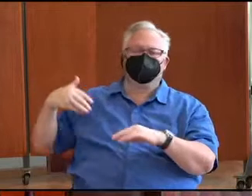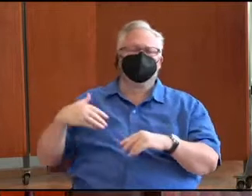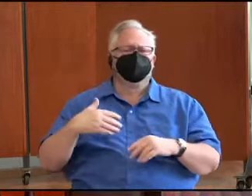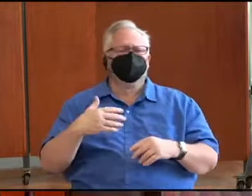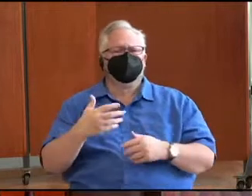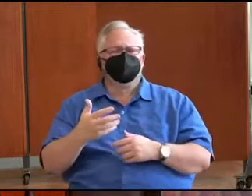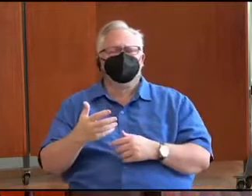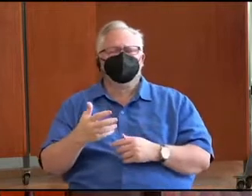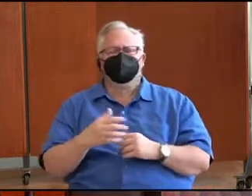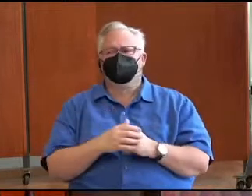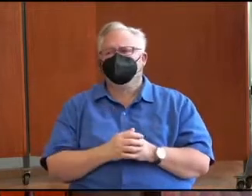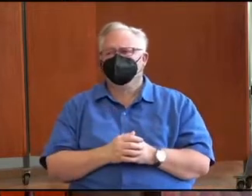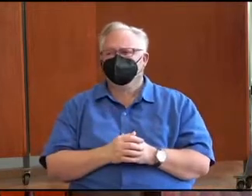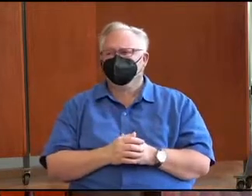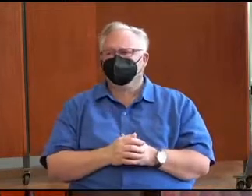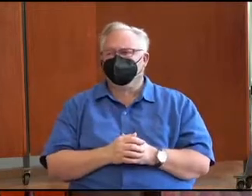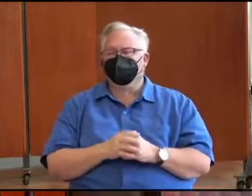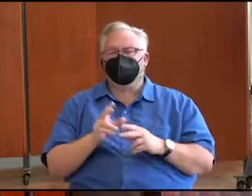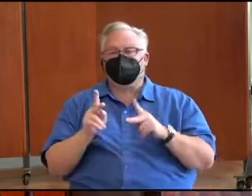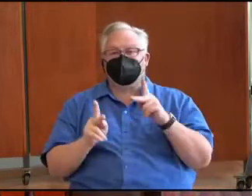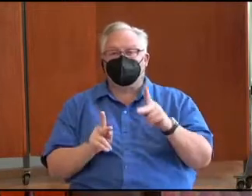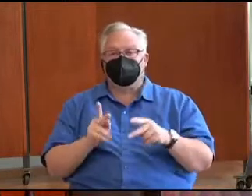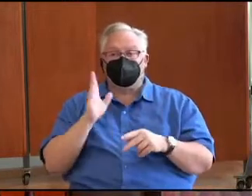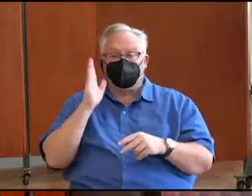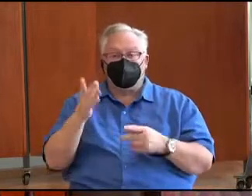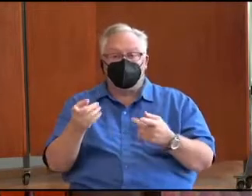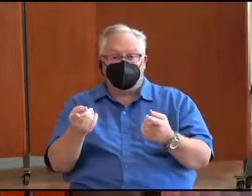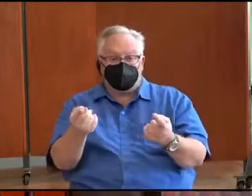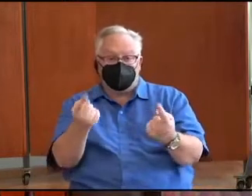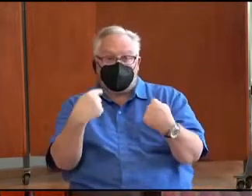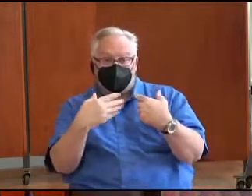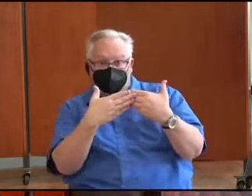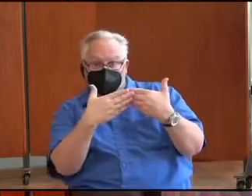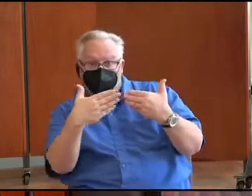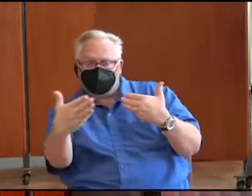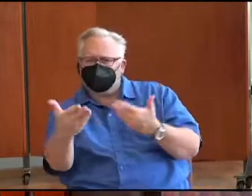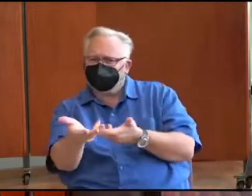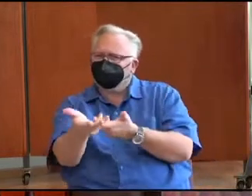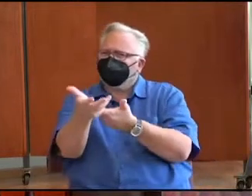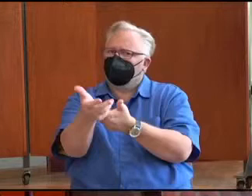Trust in those who will come after us.